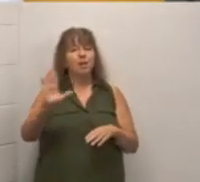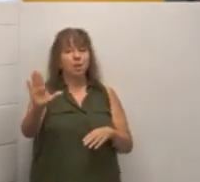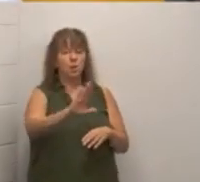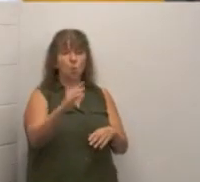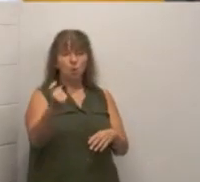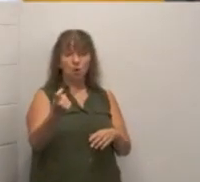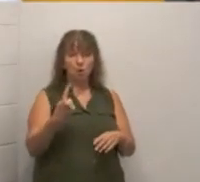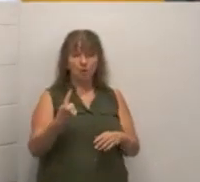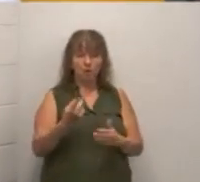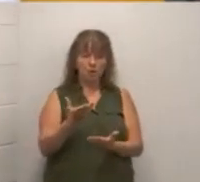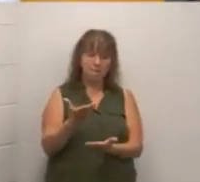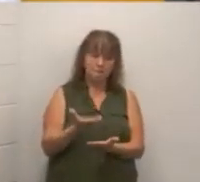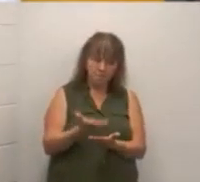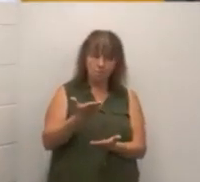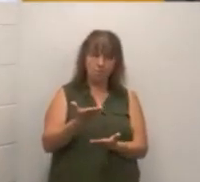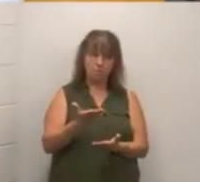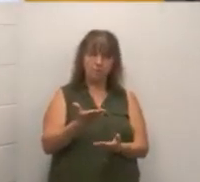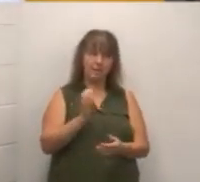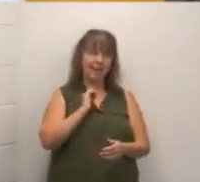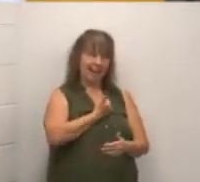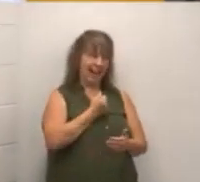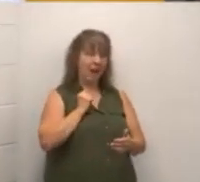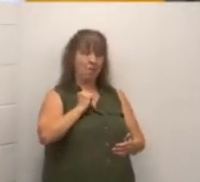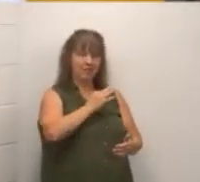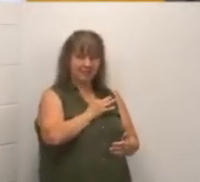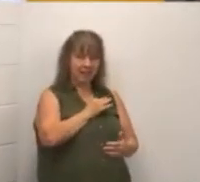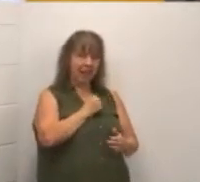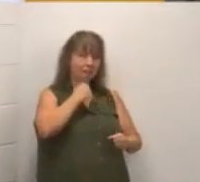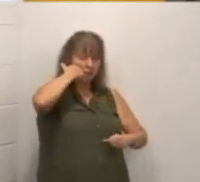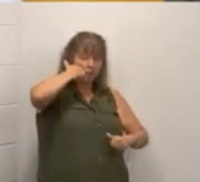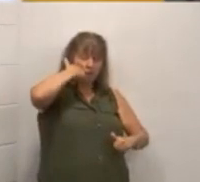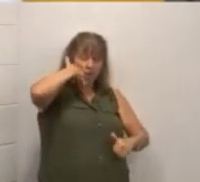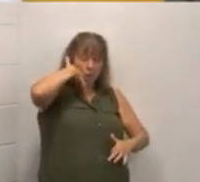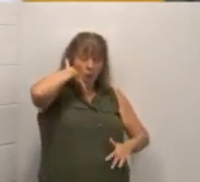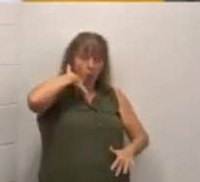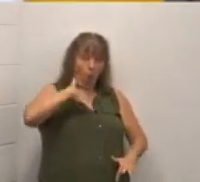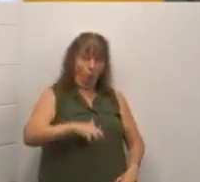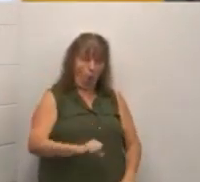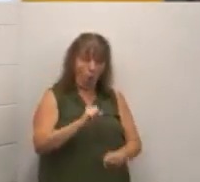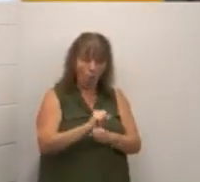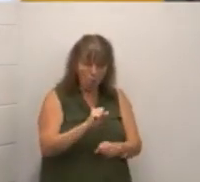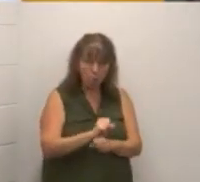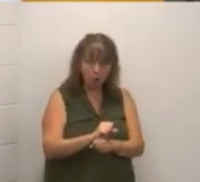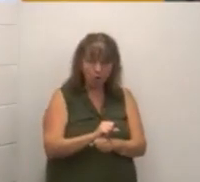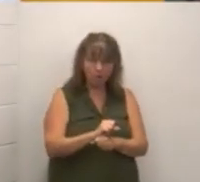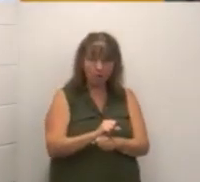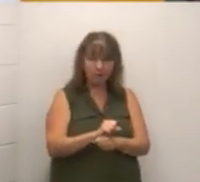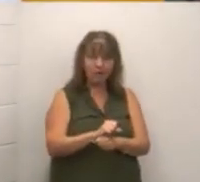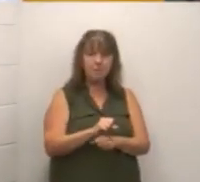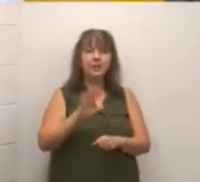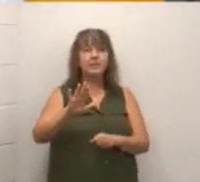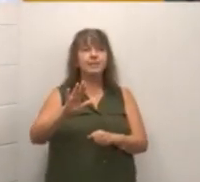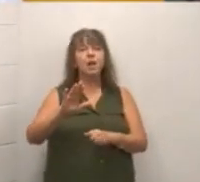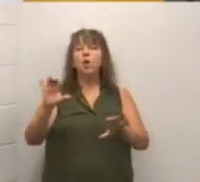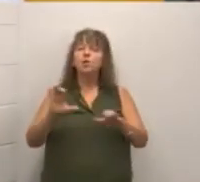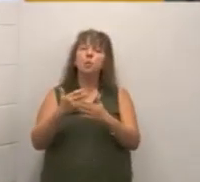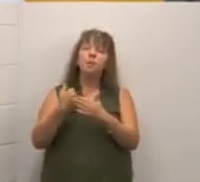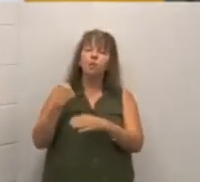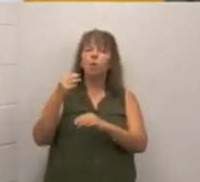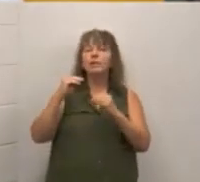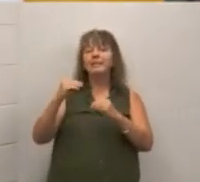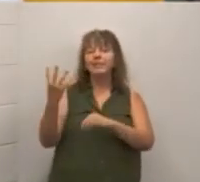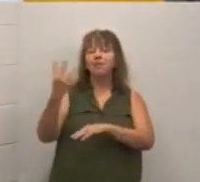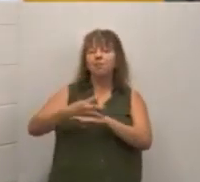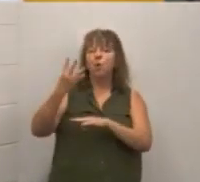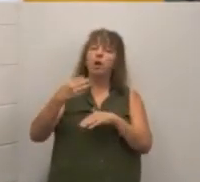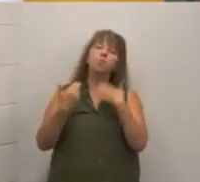the amount of work that our staff is putting into redesigning the work that we do in order to make sure that that curriculum